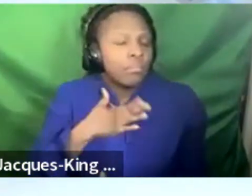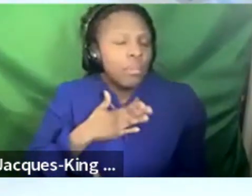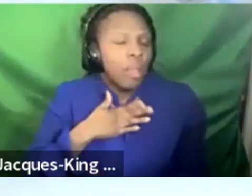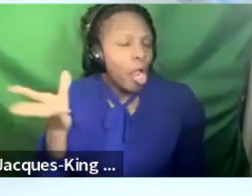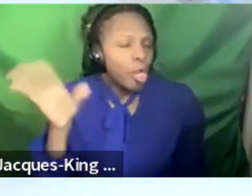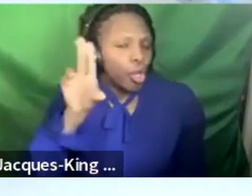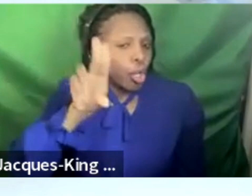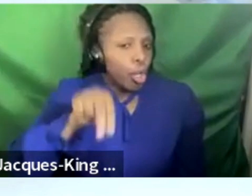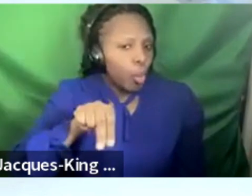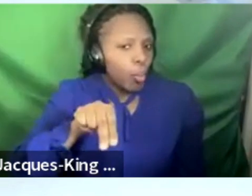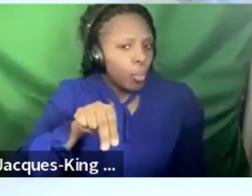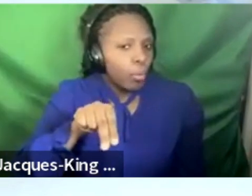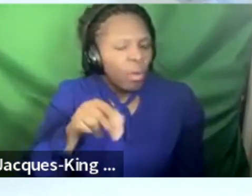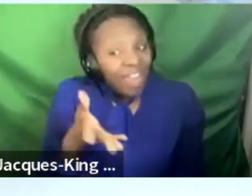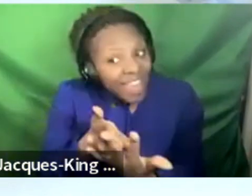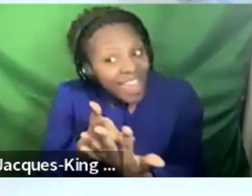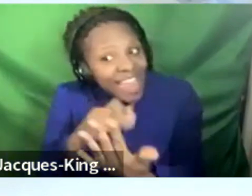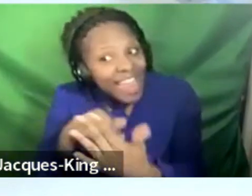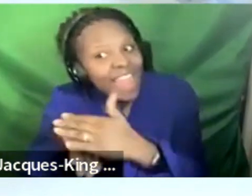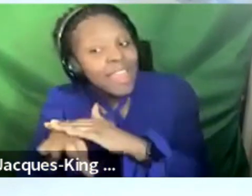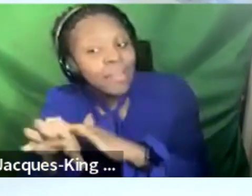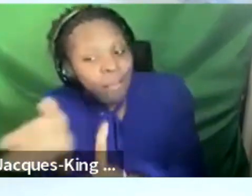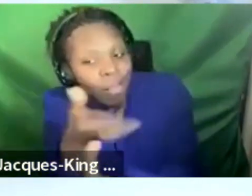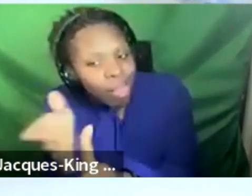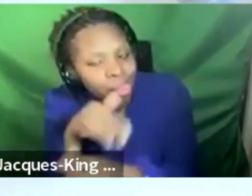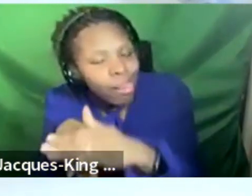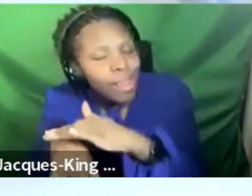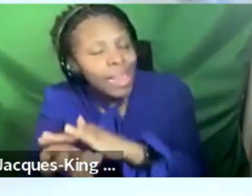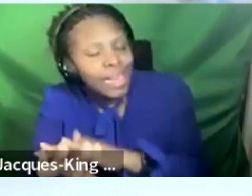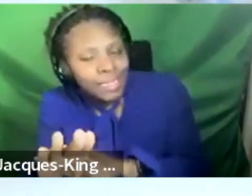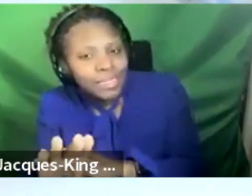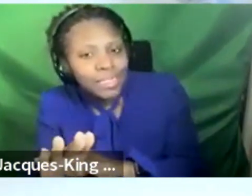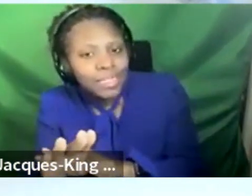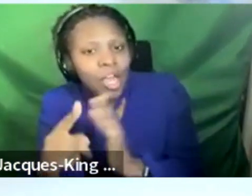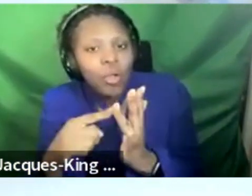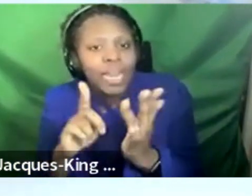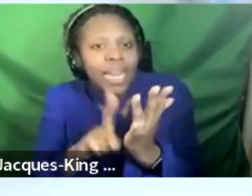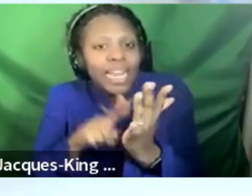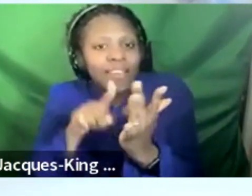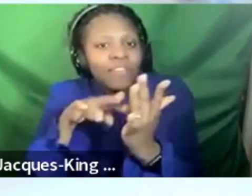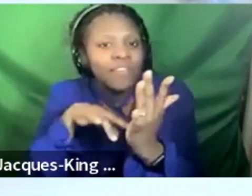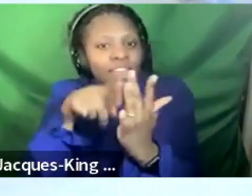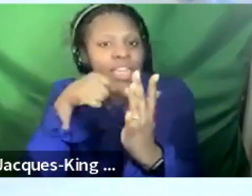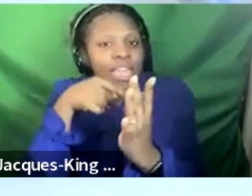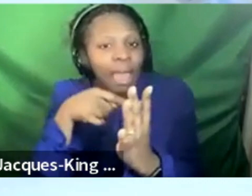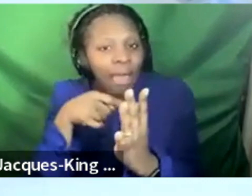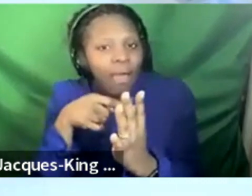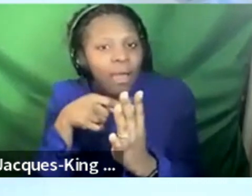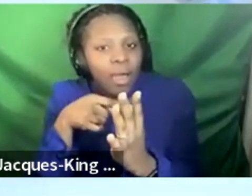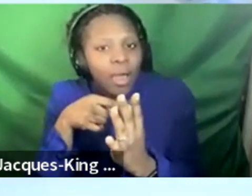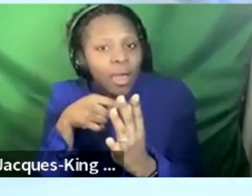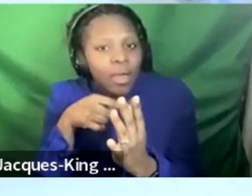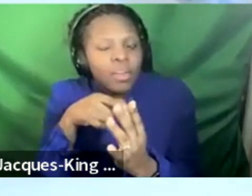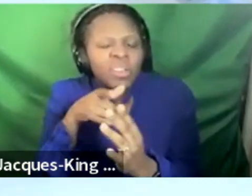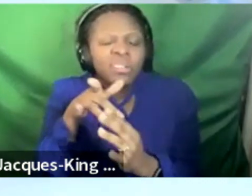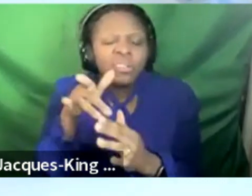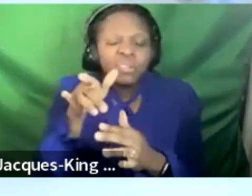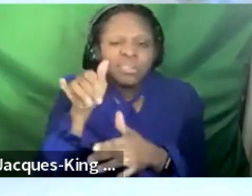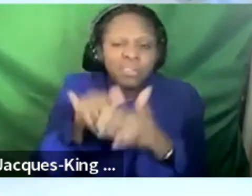But Viola doesn't like hearing no and talks her way into Olivia's presence. And